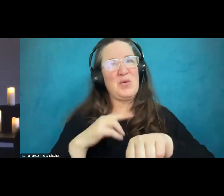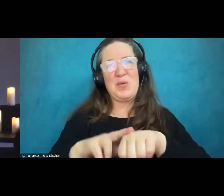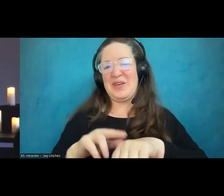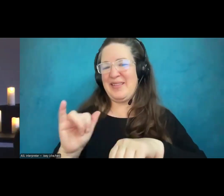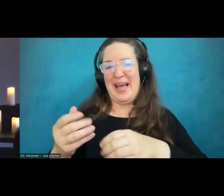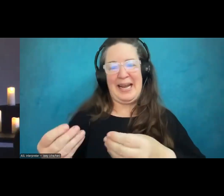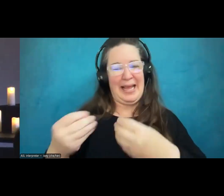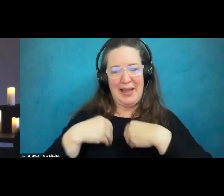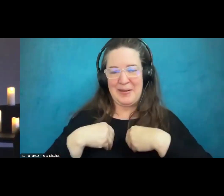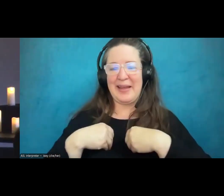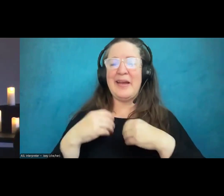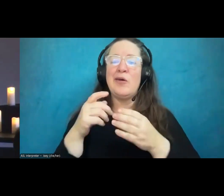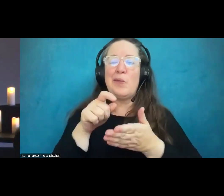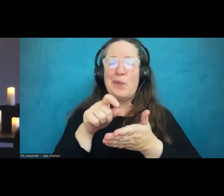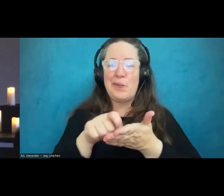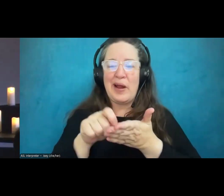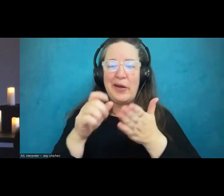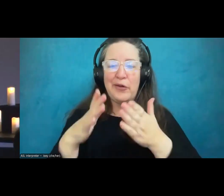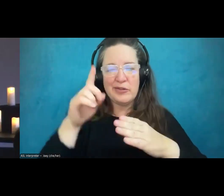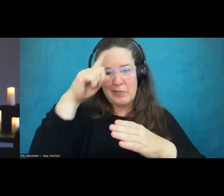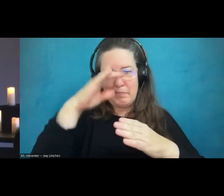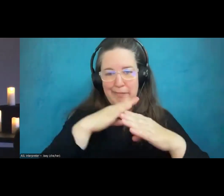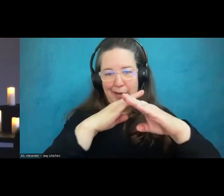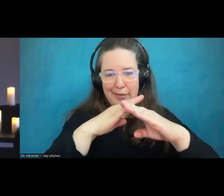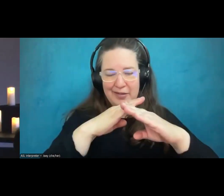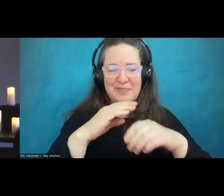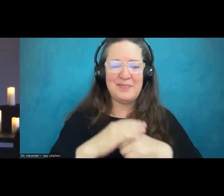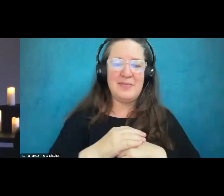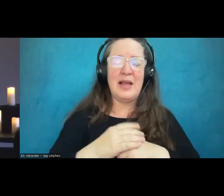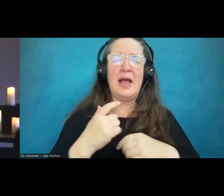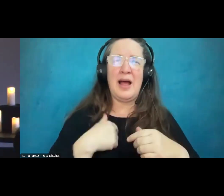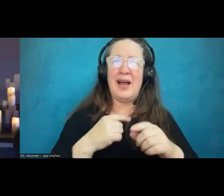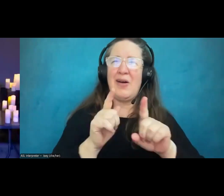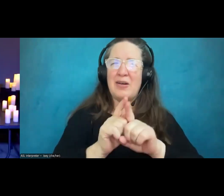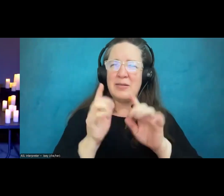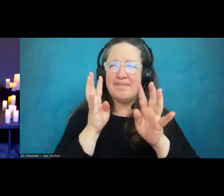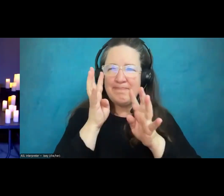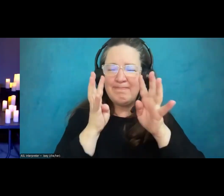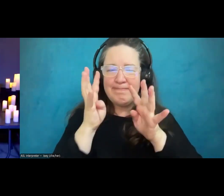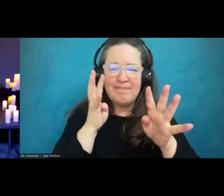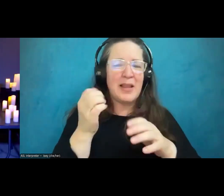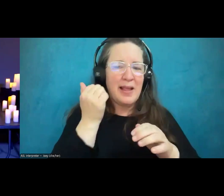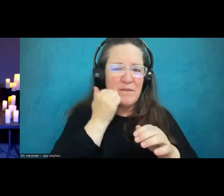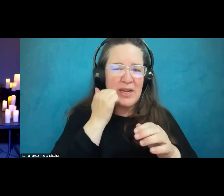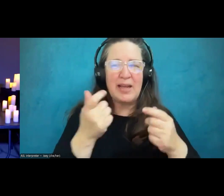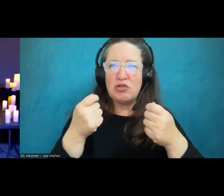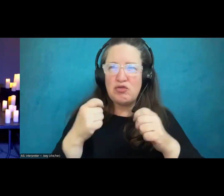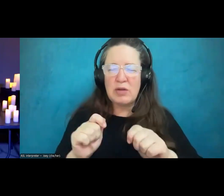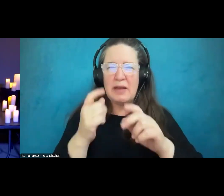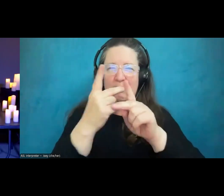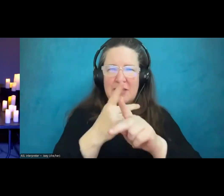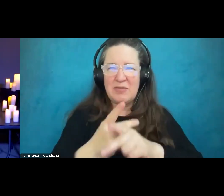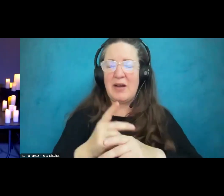also improvised, so I began improvising every day to see if I could get things flowing, but it wasn't helping me find this mountainous